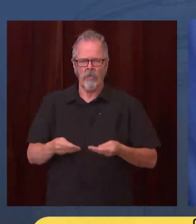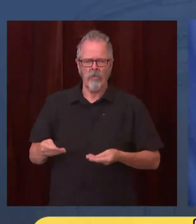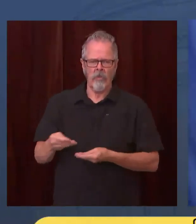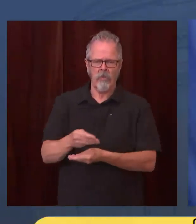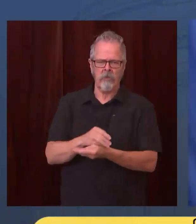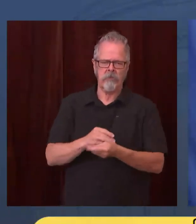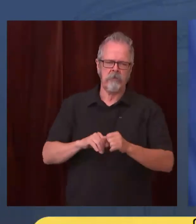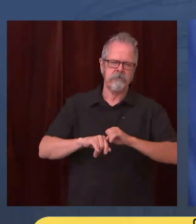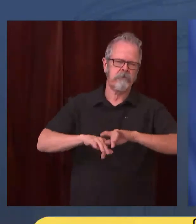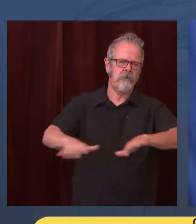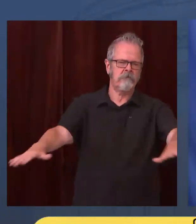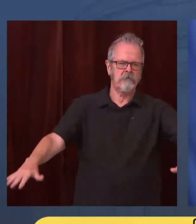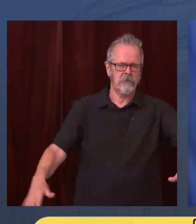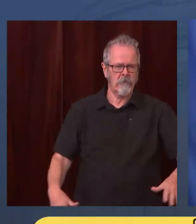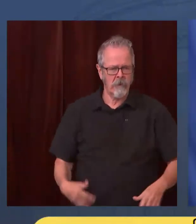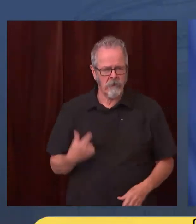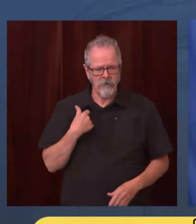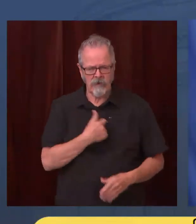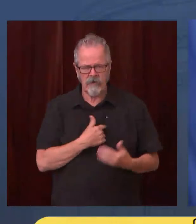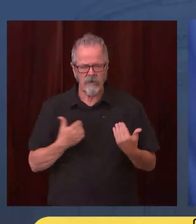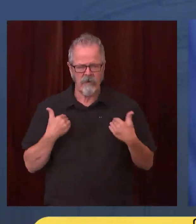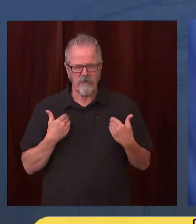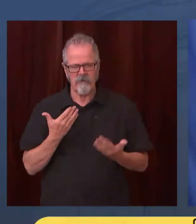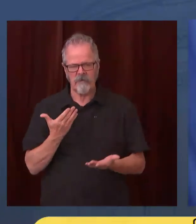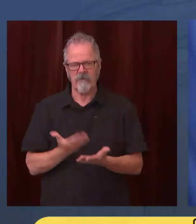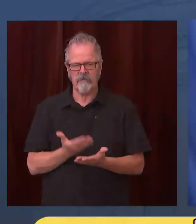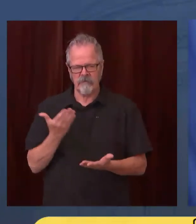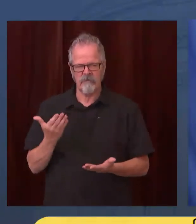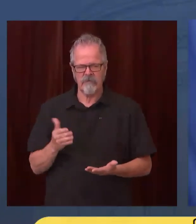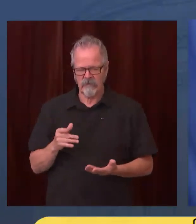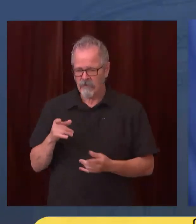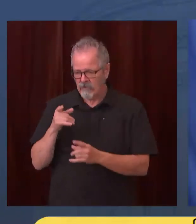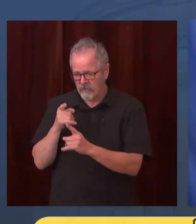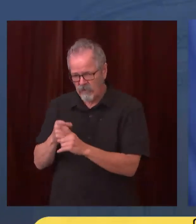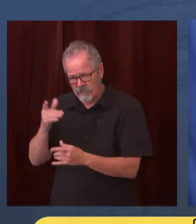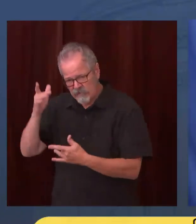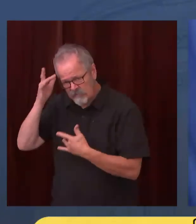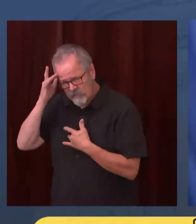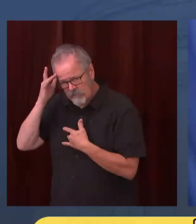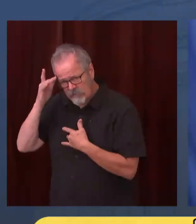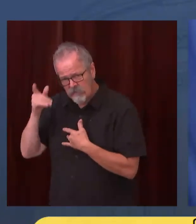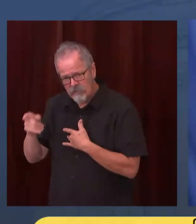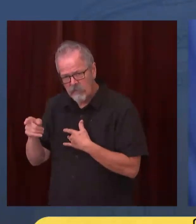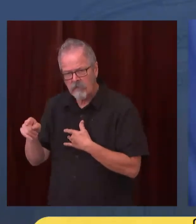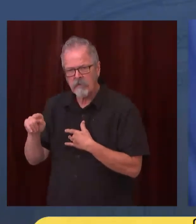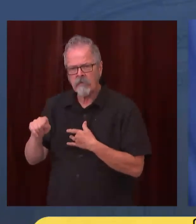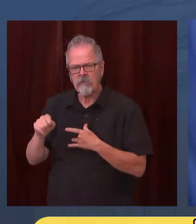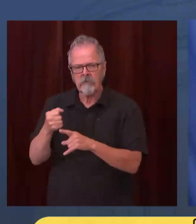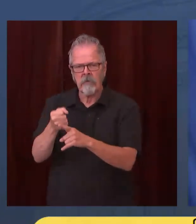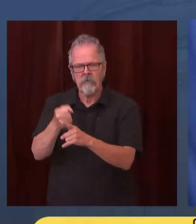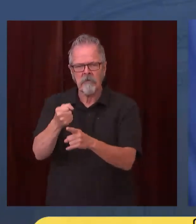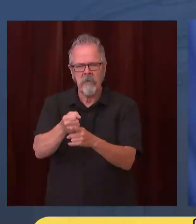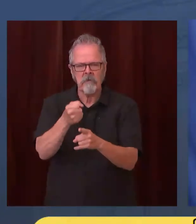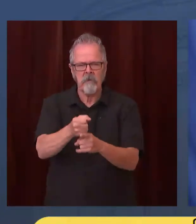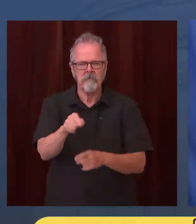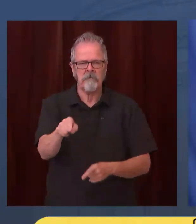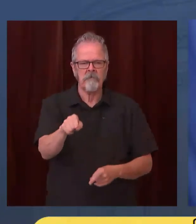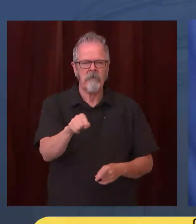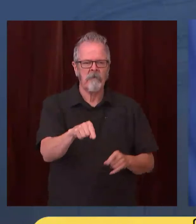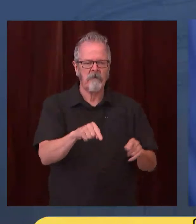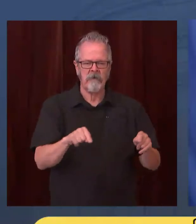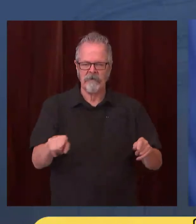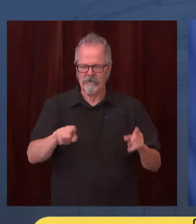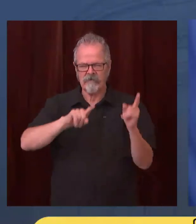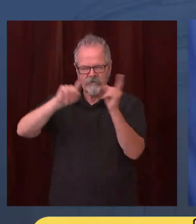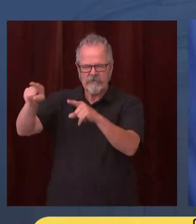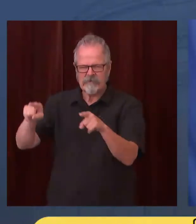is, it gets particularly to what's happening at the event, the crowded nature of that event, the size of that event, but also the number of